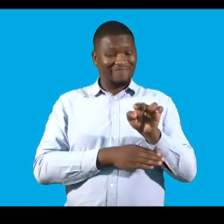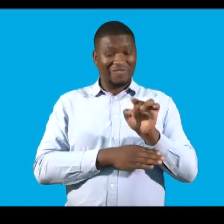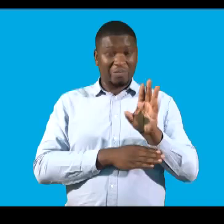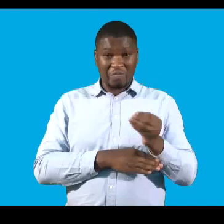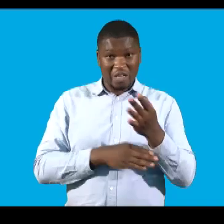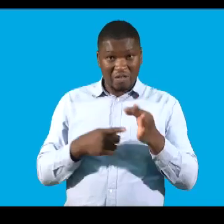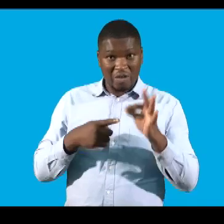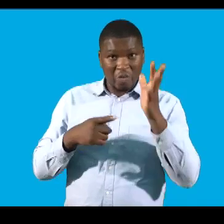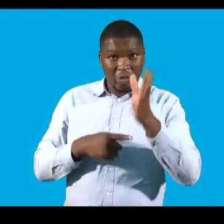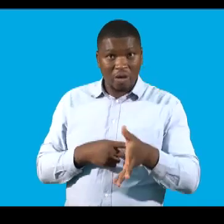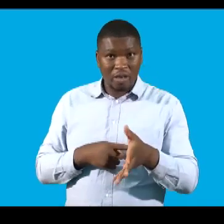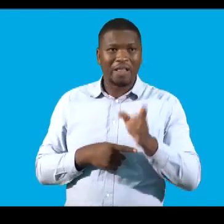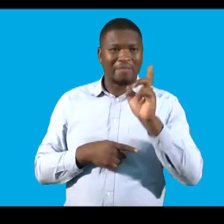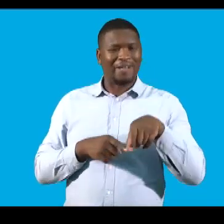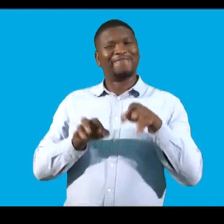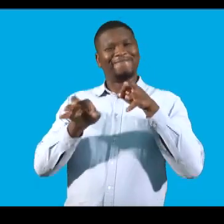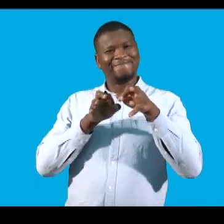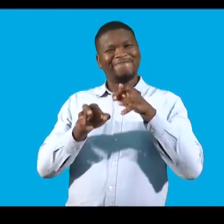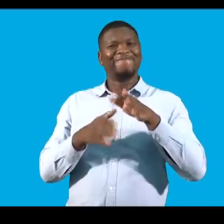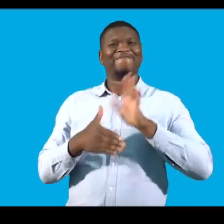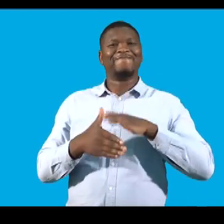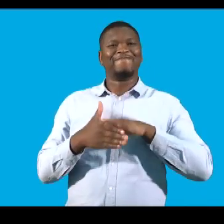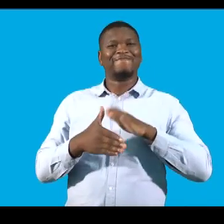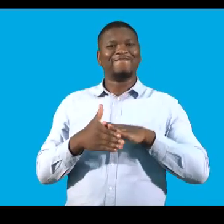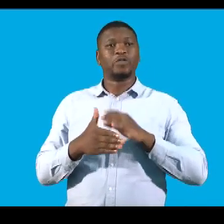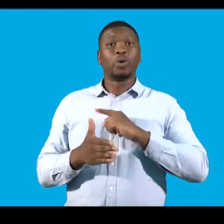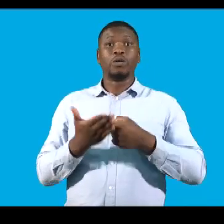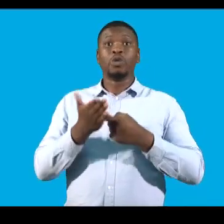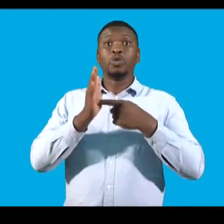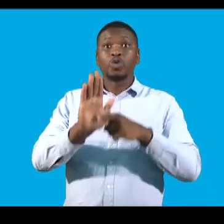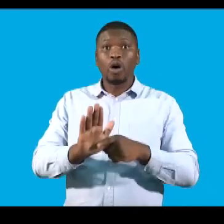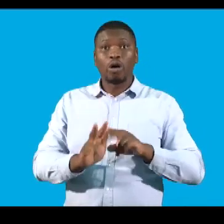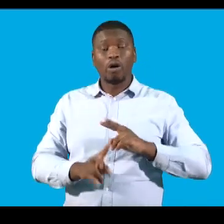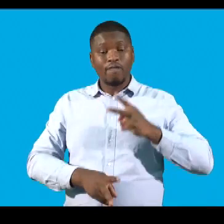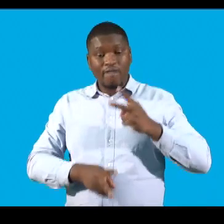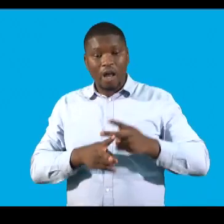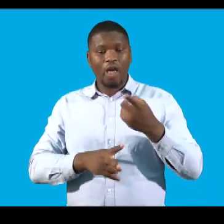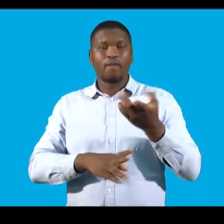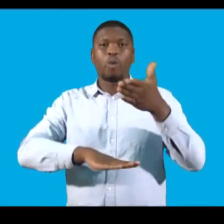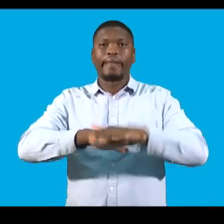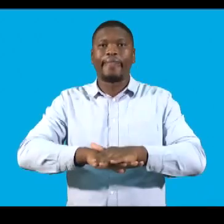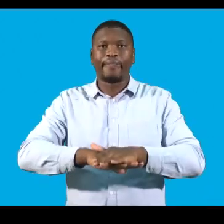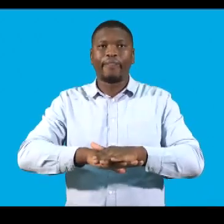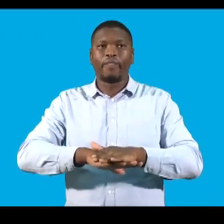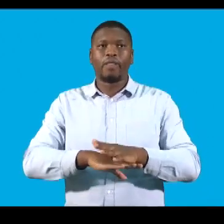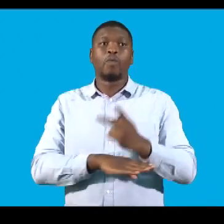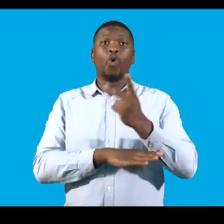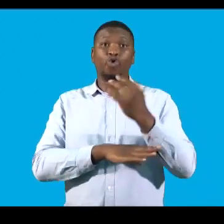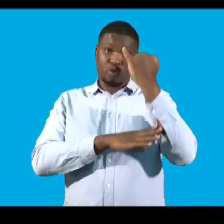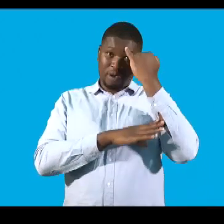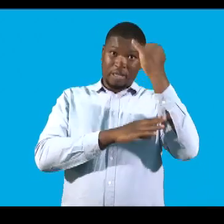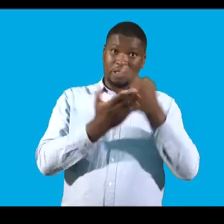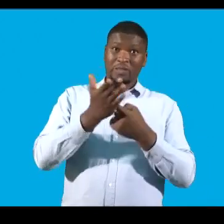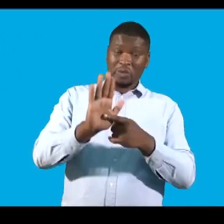give you a mark. Your justification will, as it conveys the finality of death and the idea